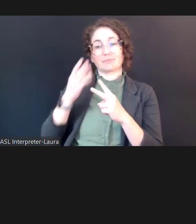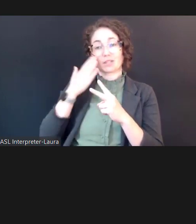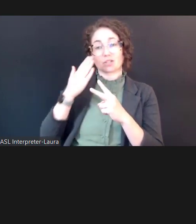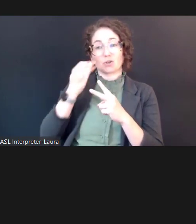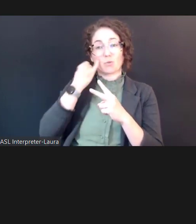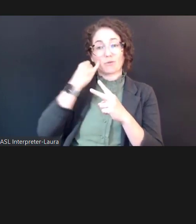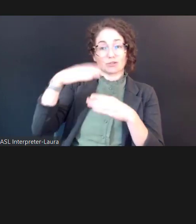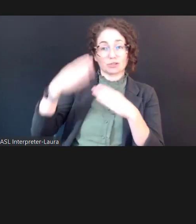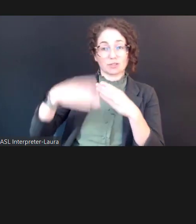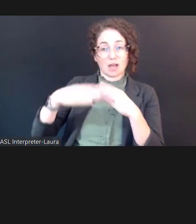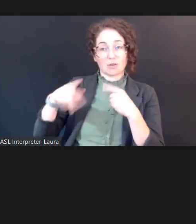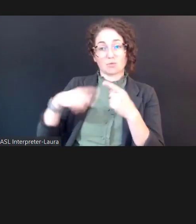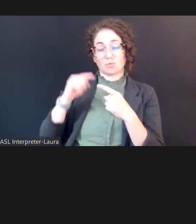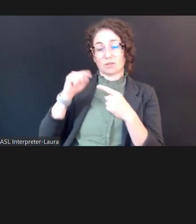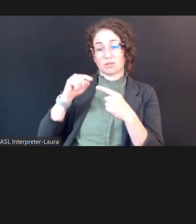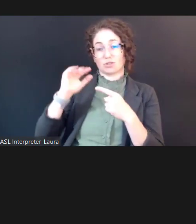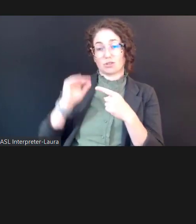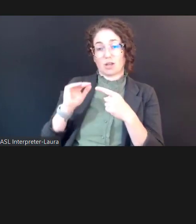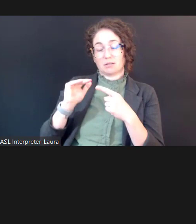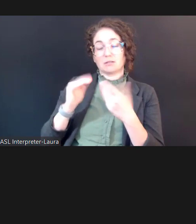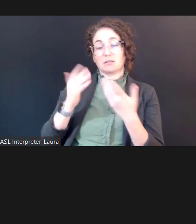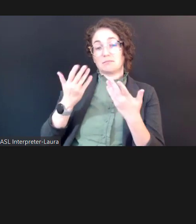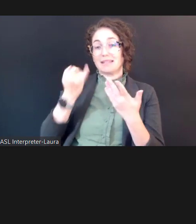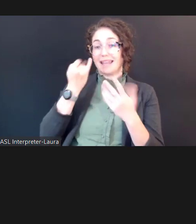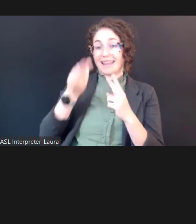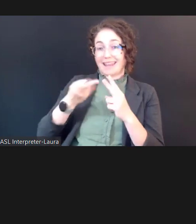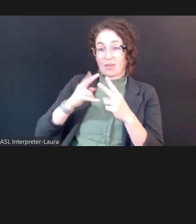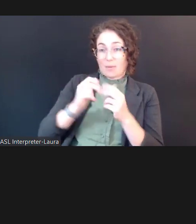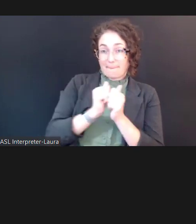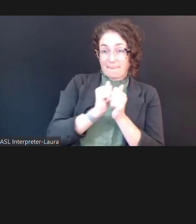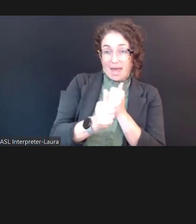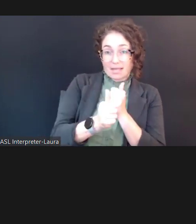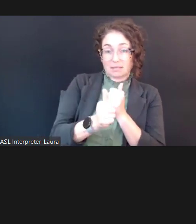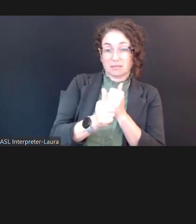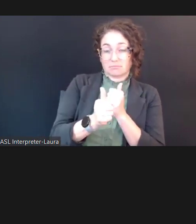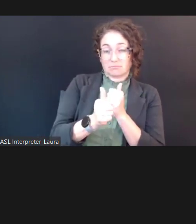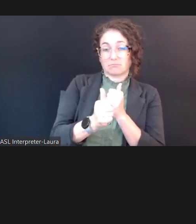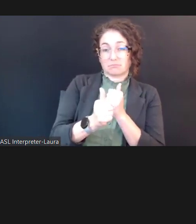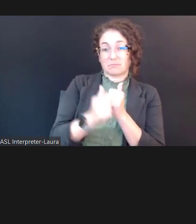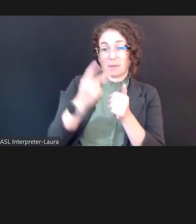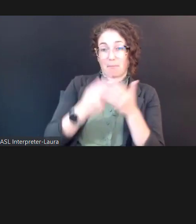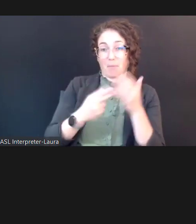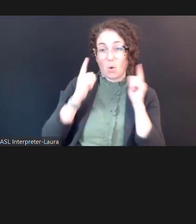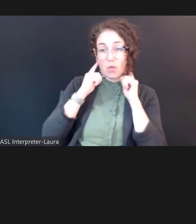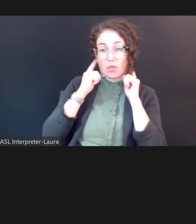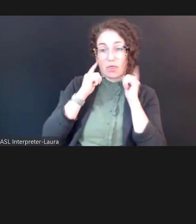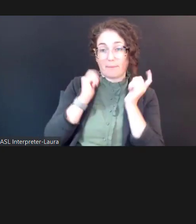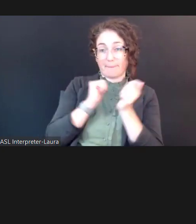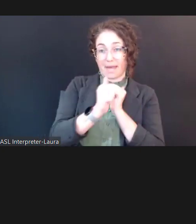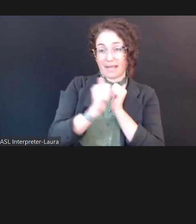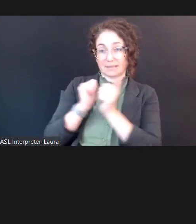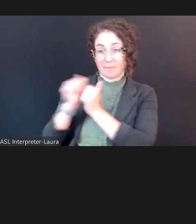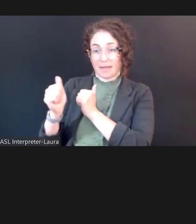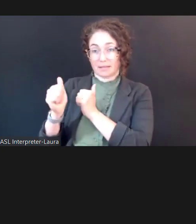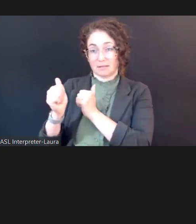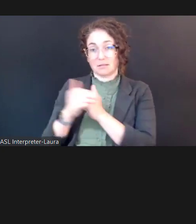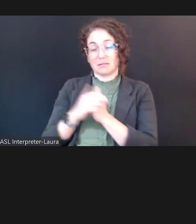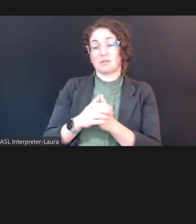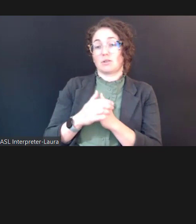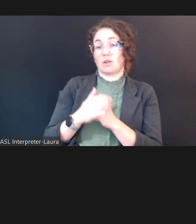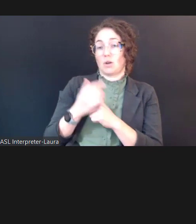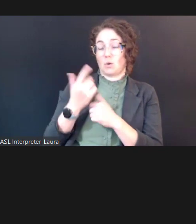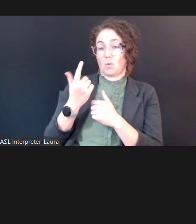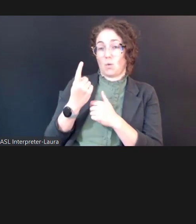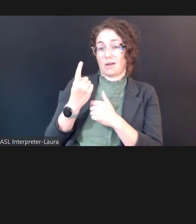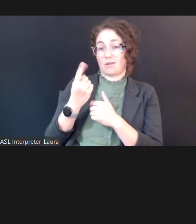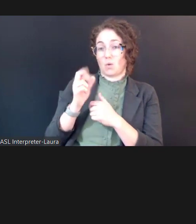done with a given child. Either they have passed on both ears at one or more of